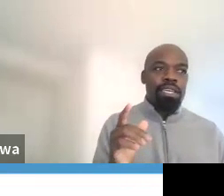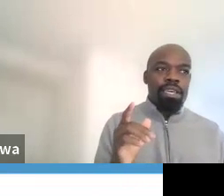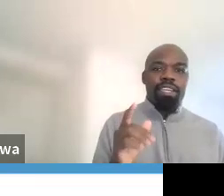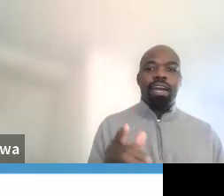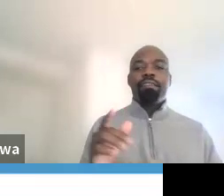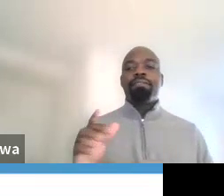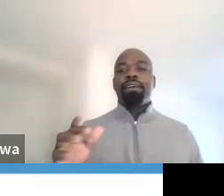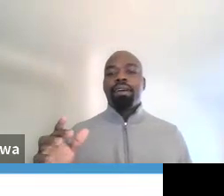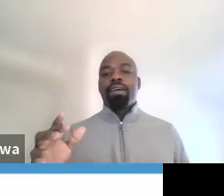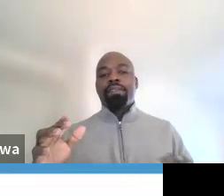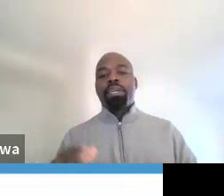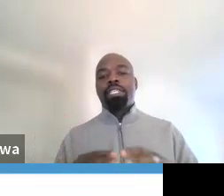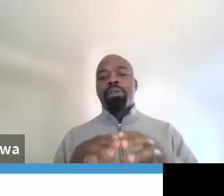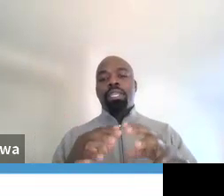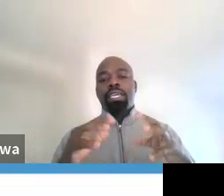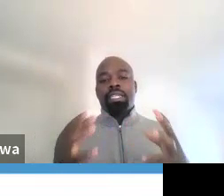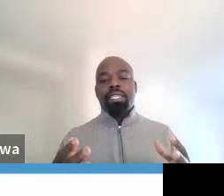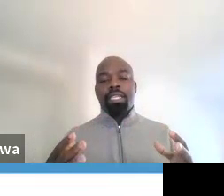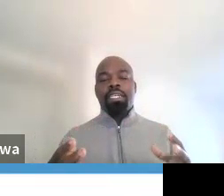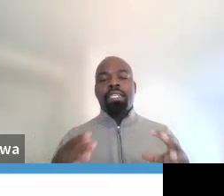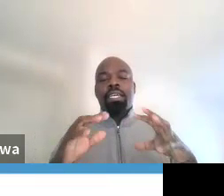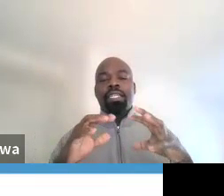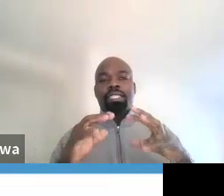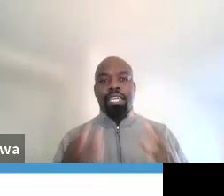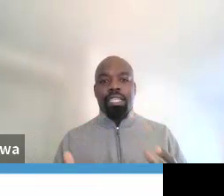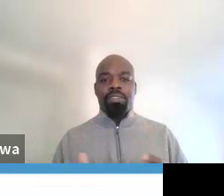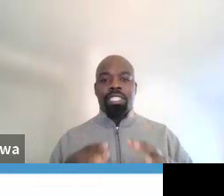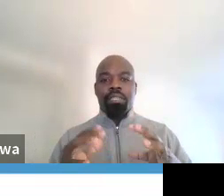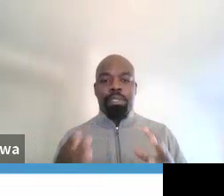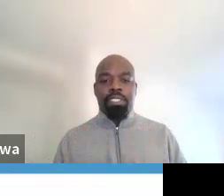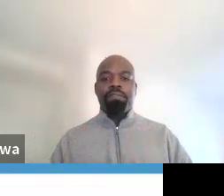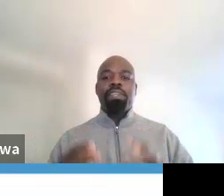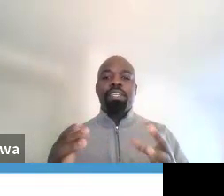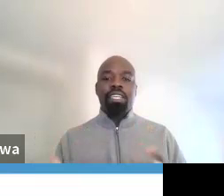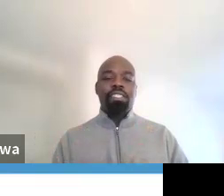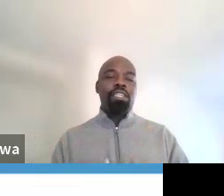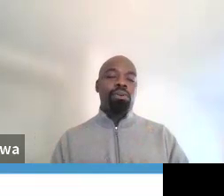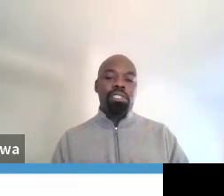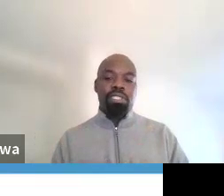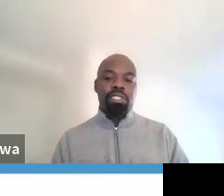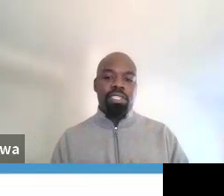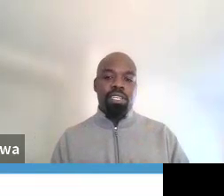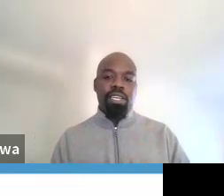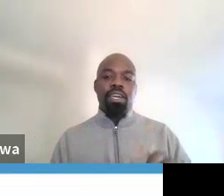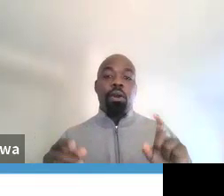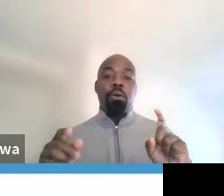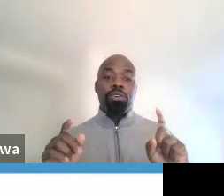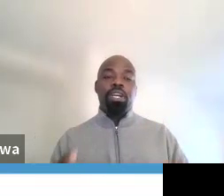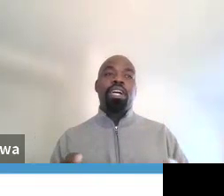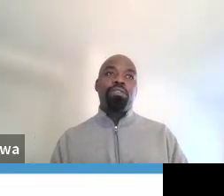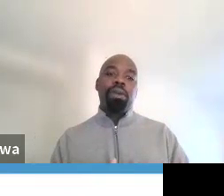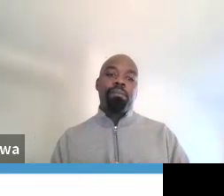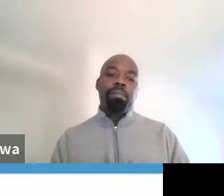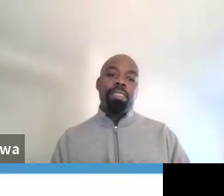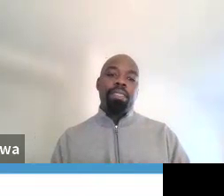this enough, to make sure that a letter is tailored to the specific needs and conditions of